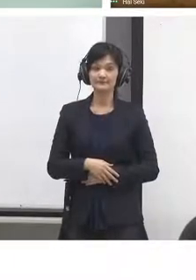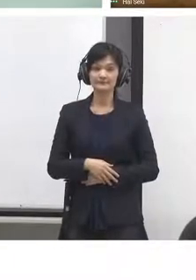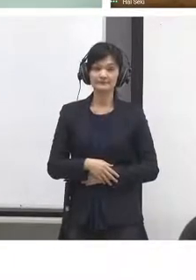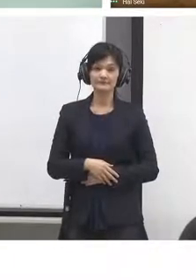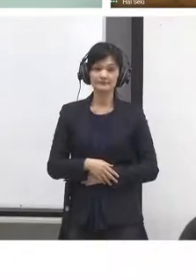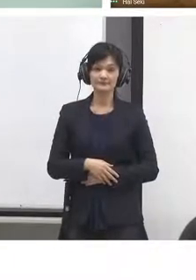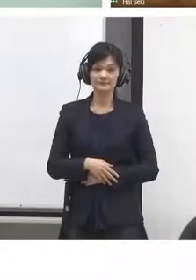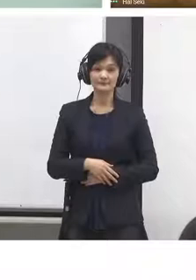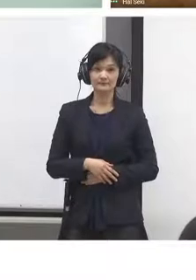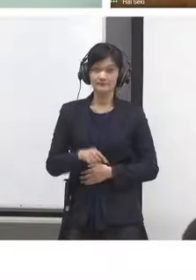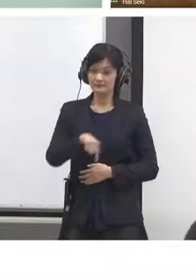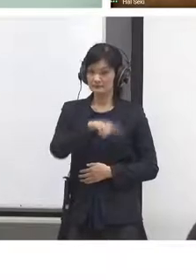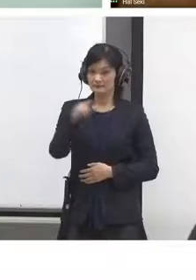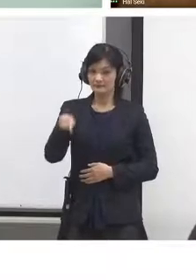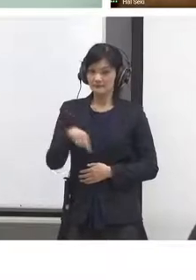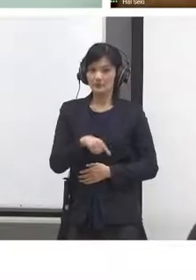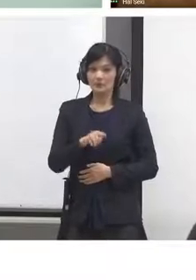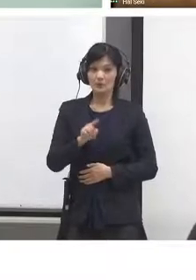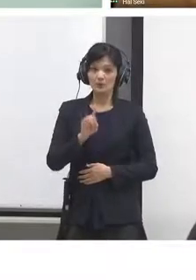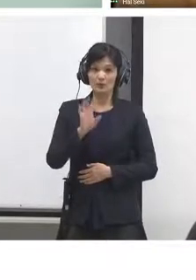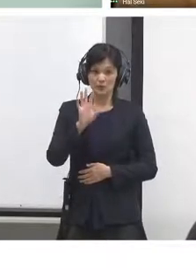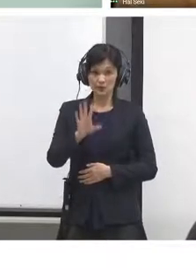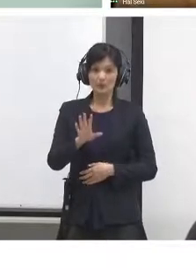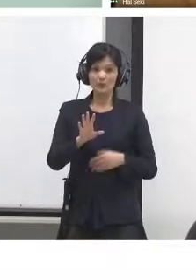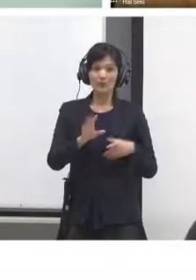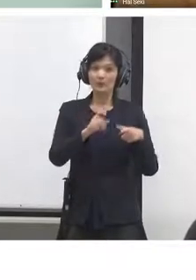and corporates and governments,